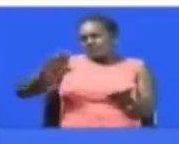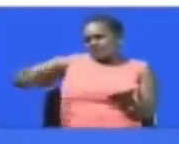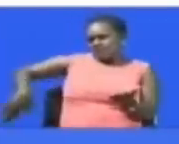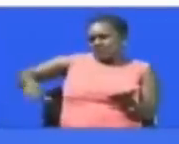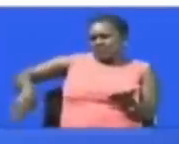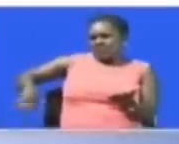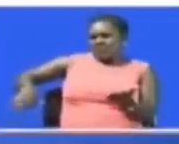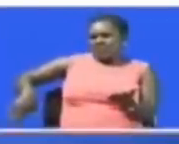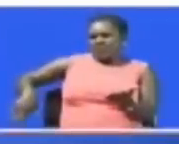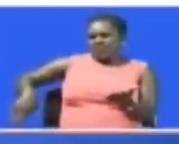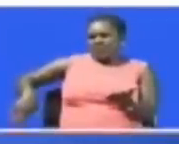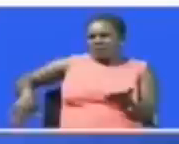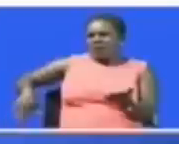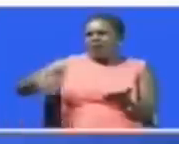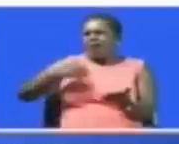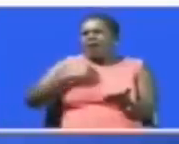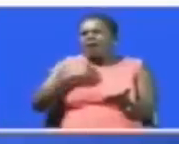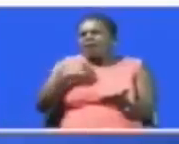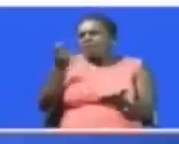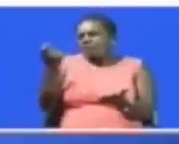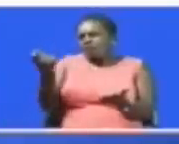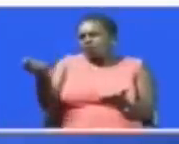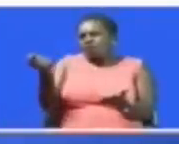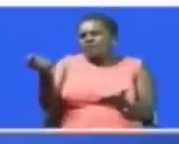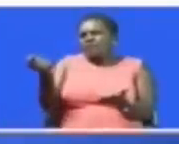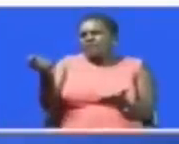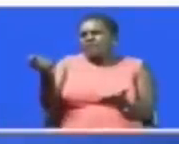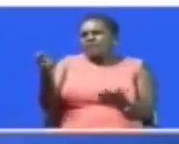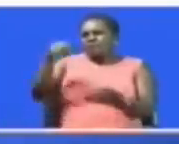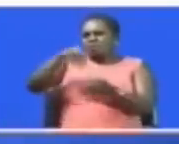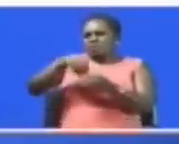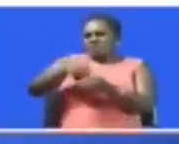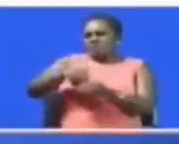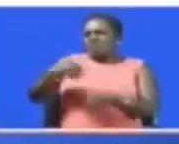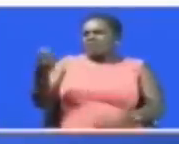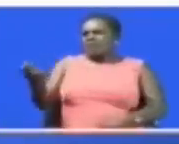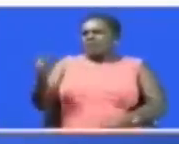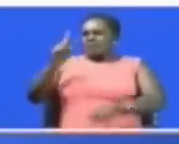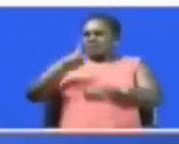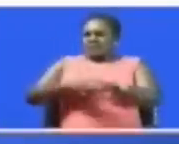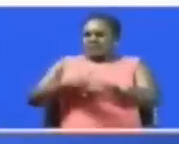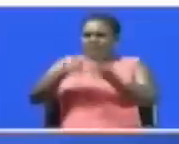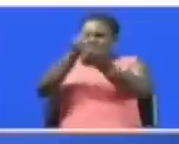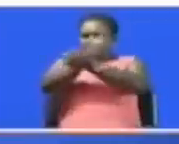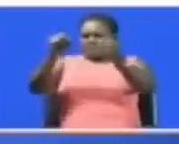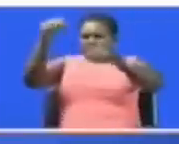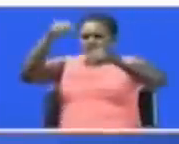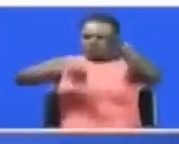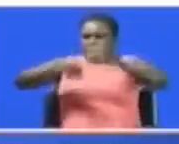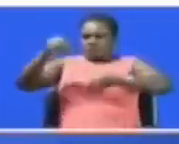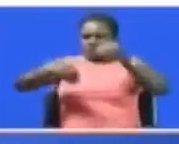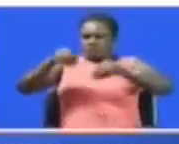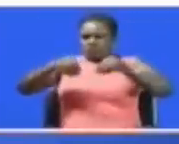left totally out. Mm-hmm. And you're going to have minorities within minorities. When it comes to the presidential